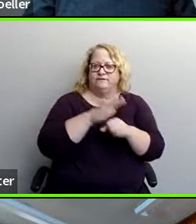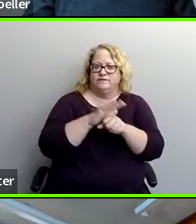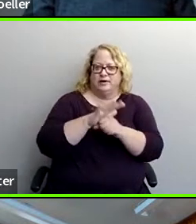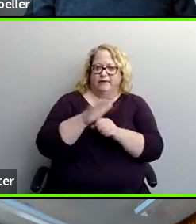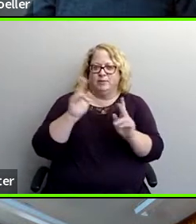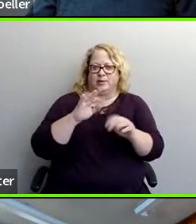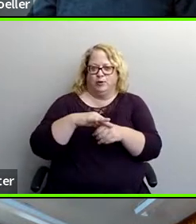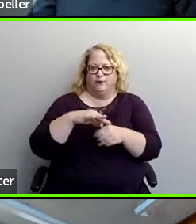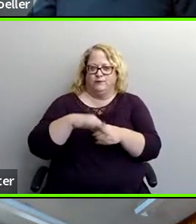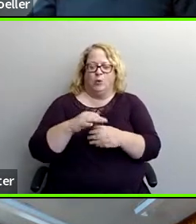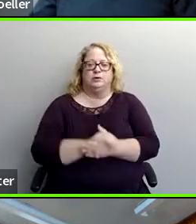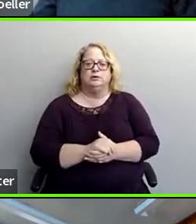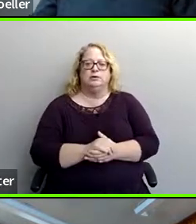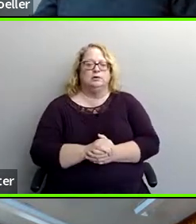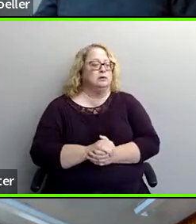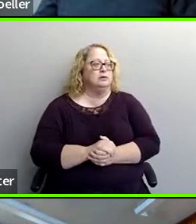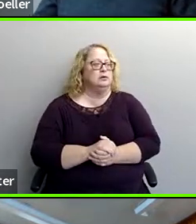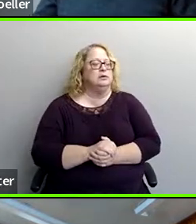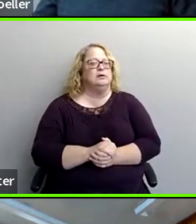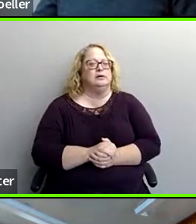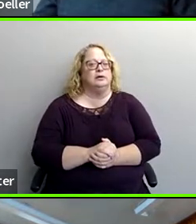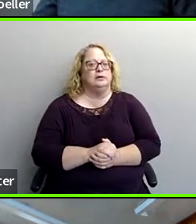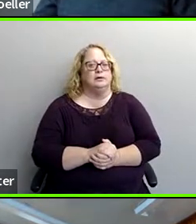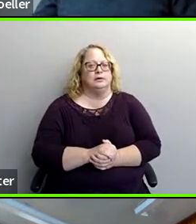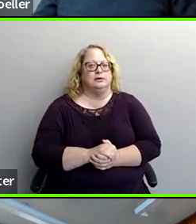First thing on our agenda,